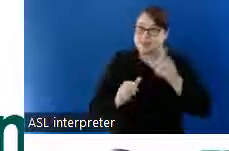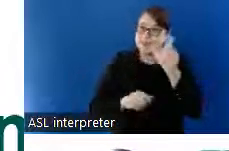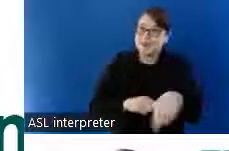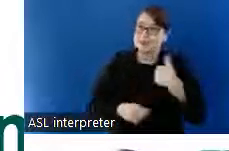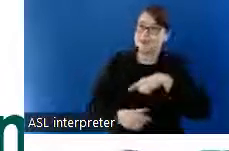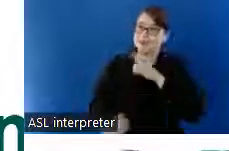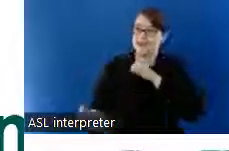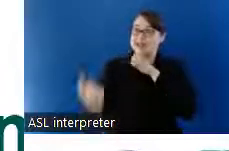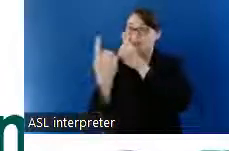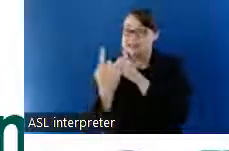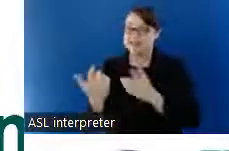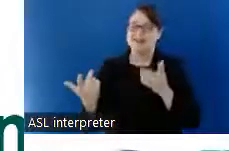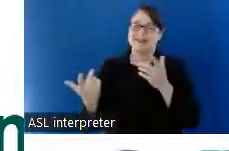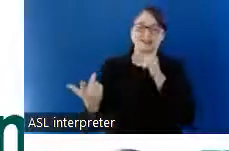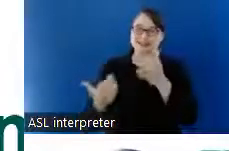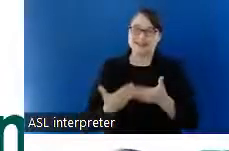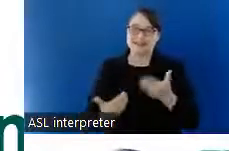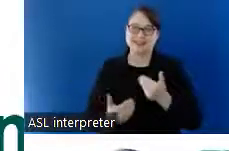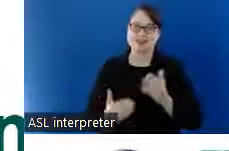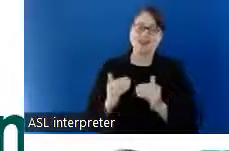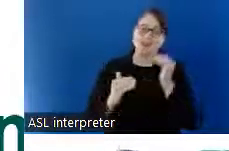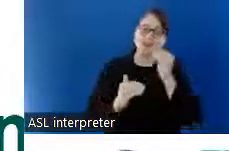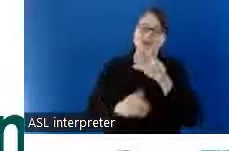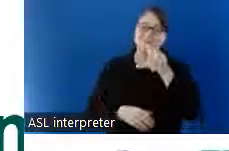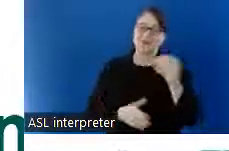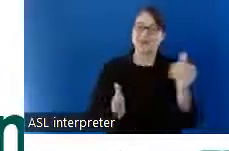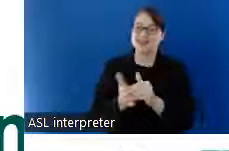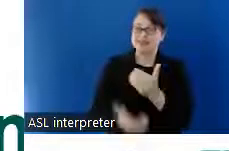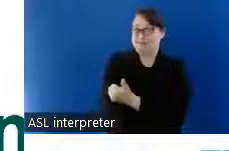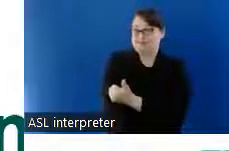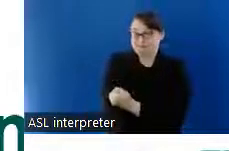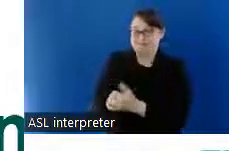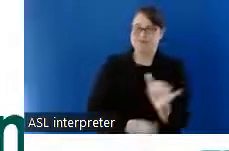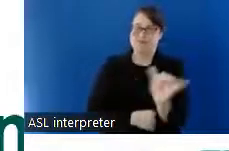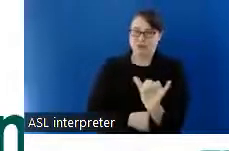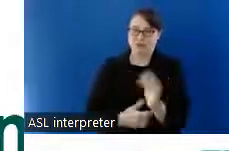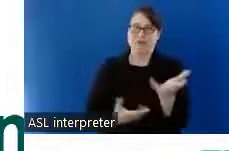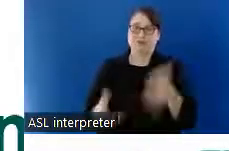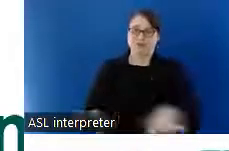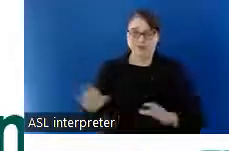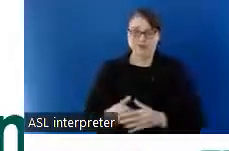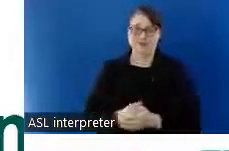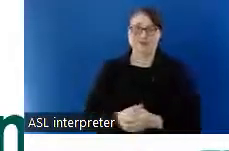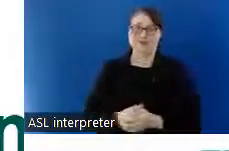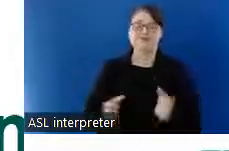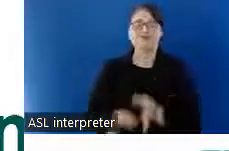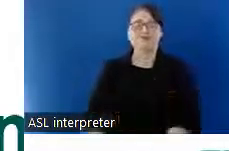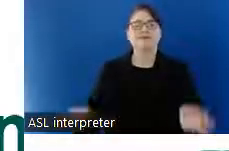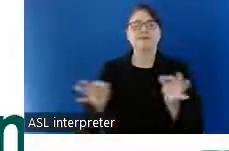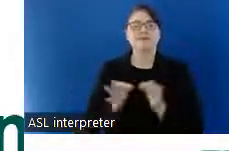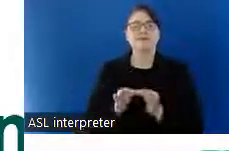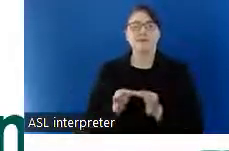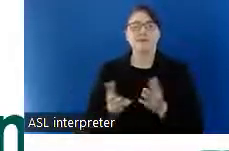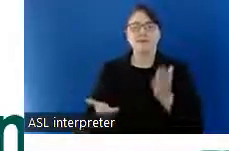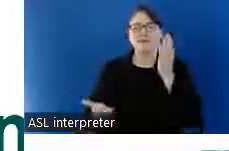over 30,000 individuals in the community. There have been so many valuable takeaways from this project, but one of the most crucial has